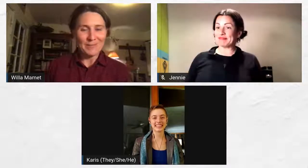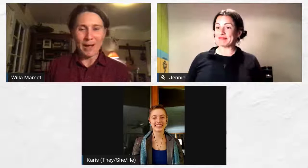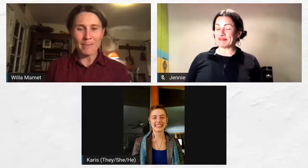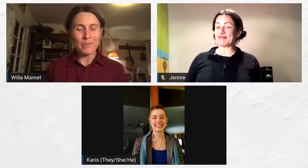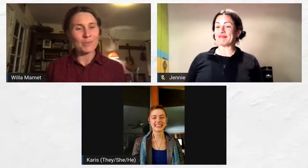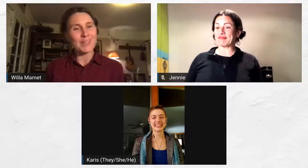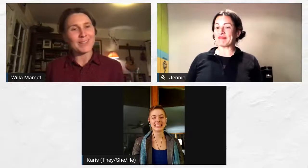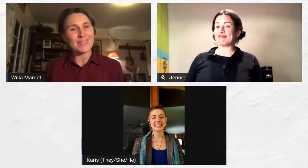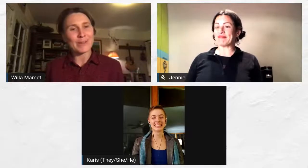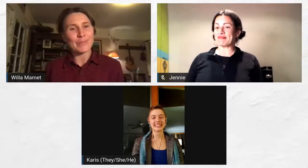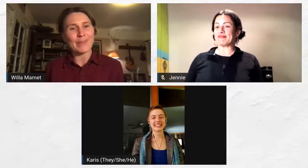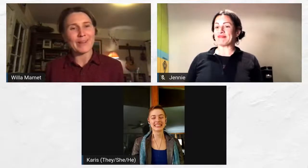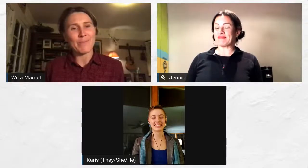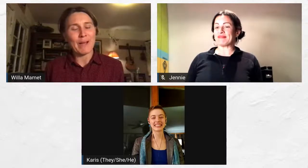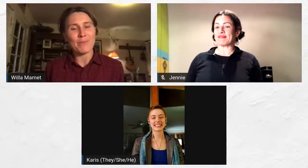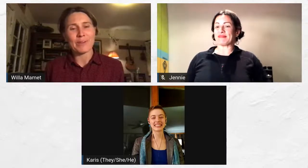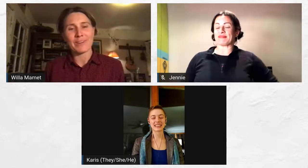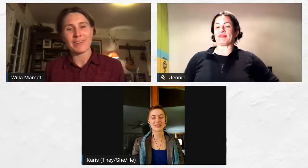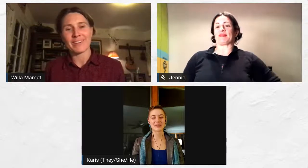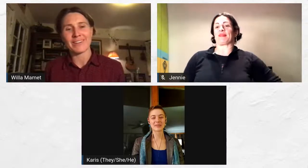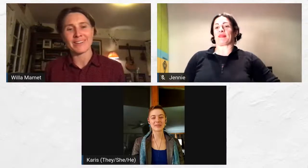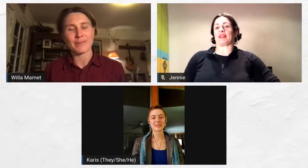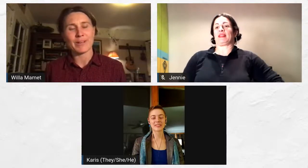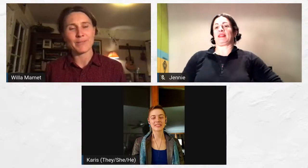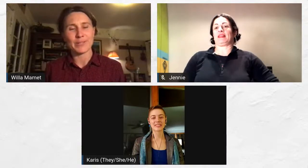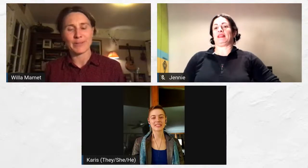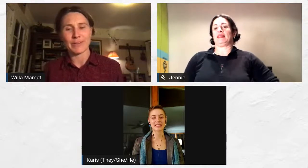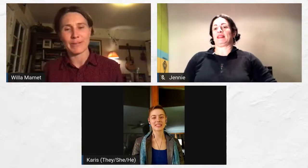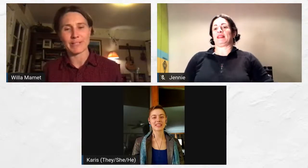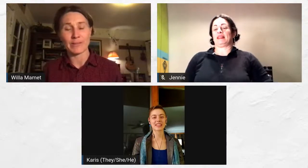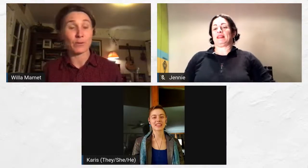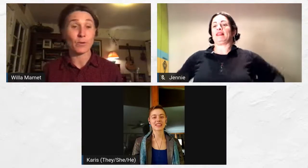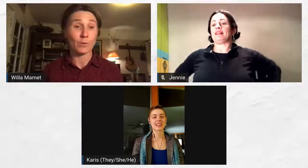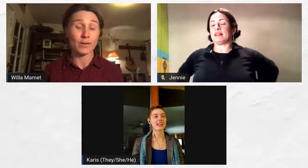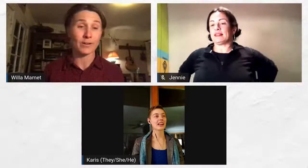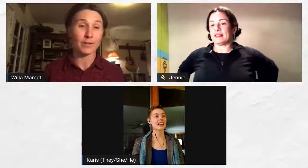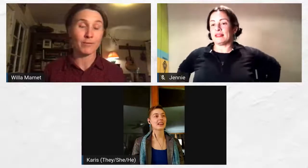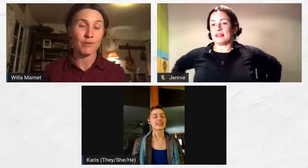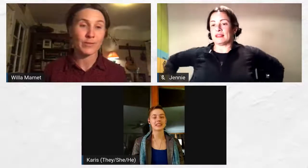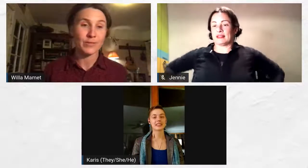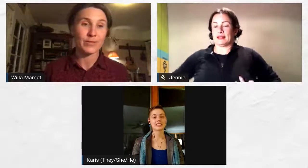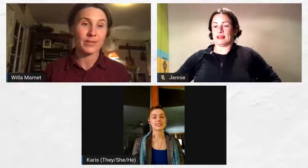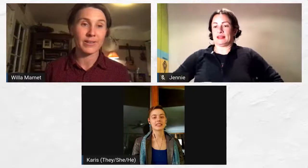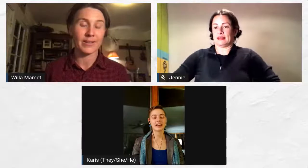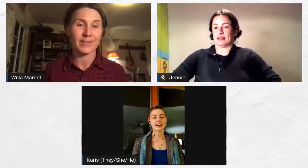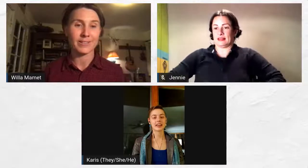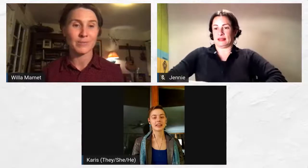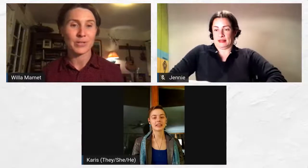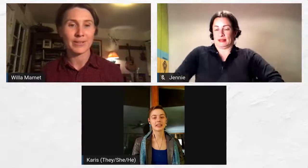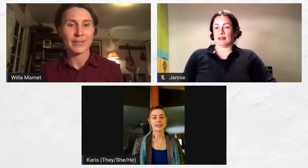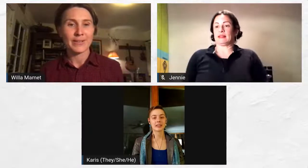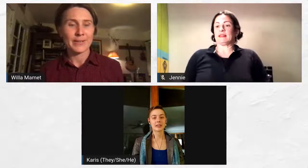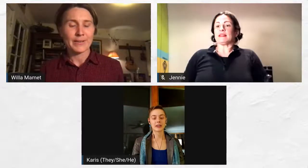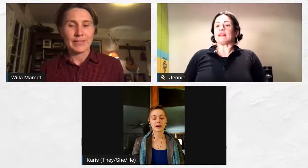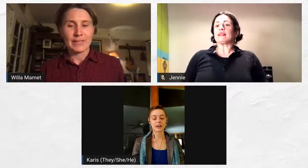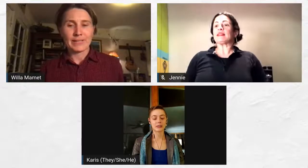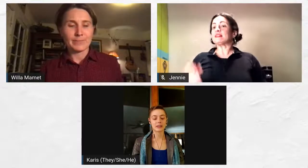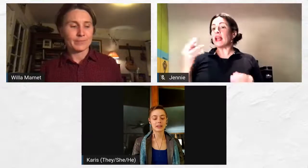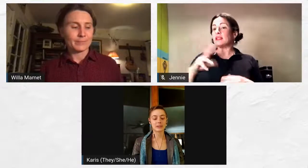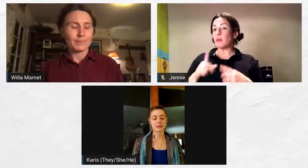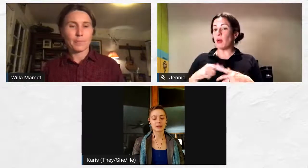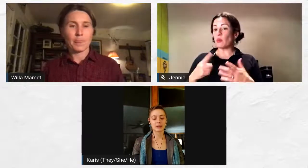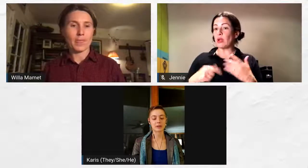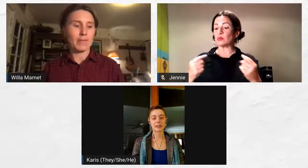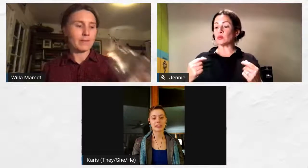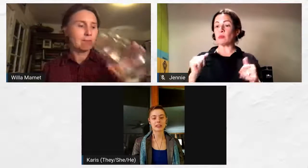right. Tell us a little bit about what kind of music you're going to make tonight, or what you're going to perform. Excuse me. Yeah. I'll